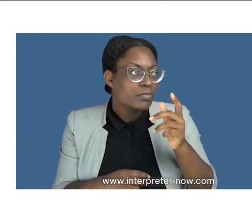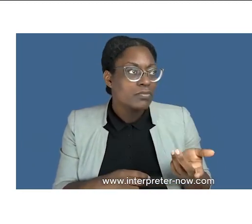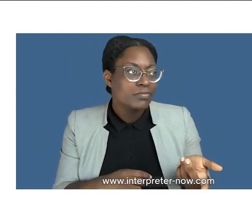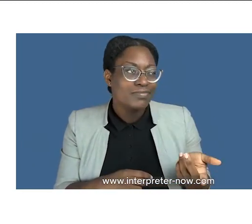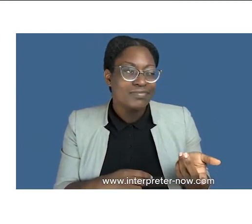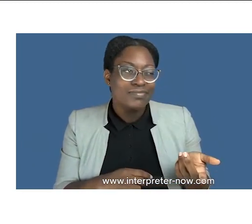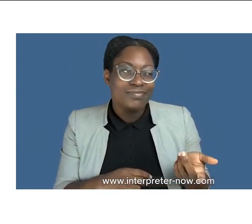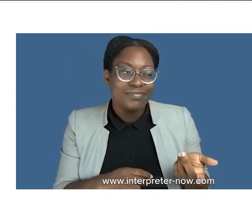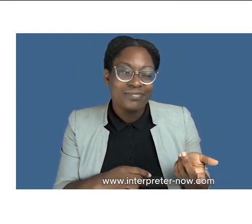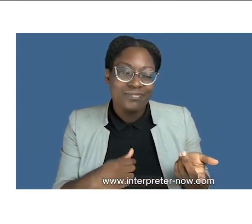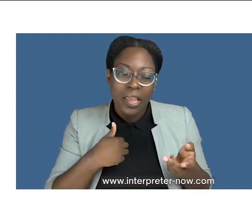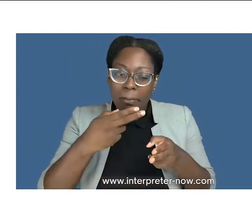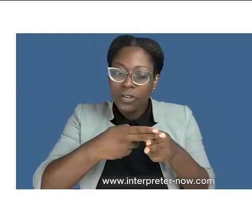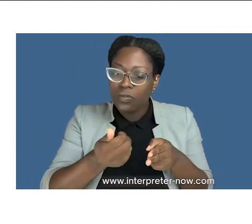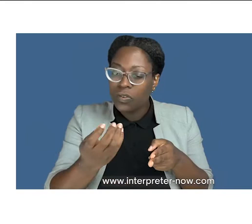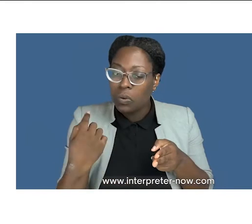shared, I think